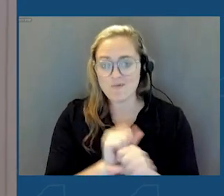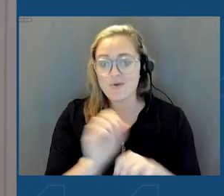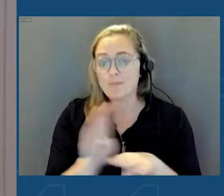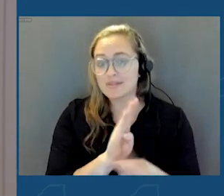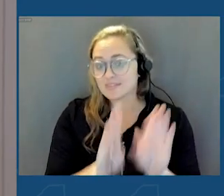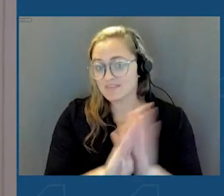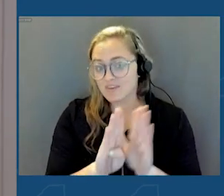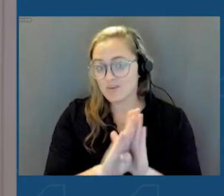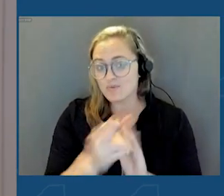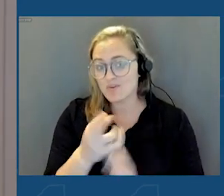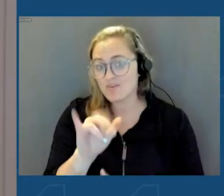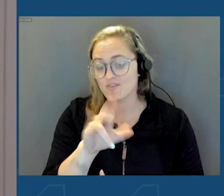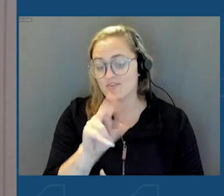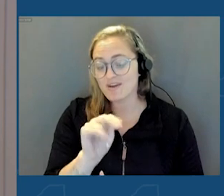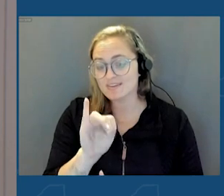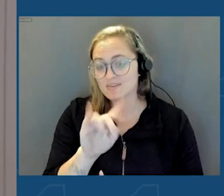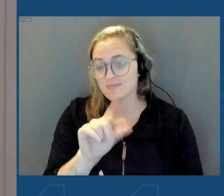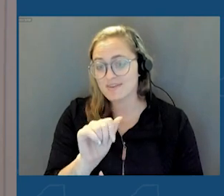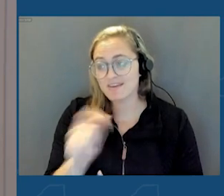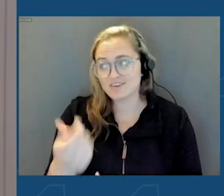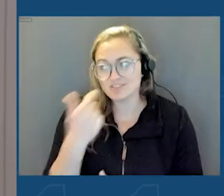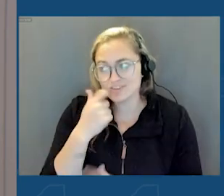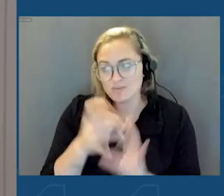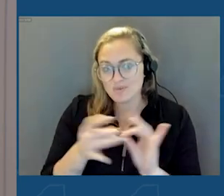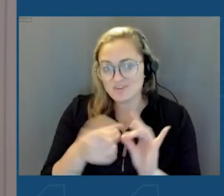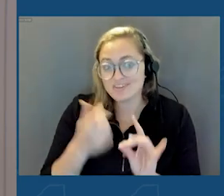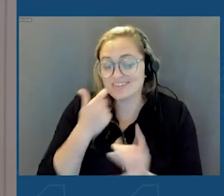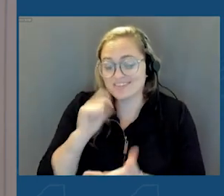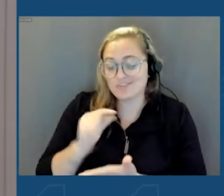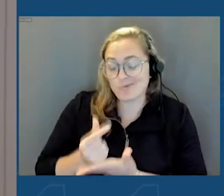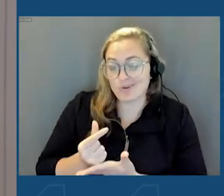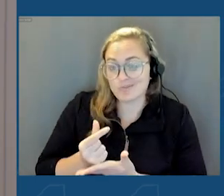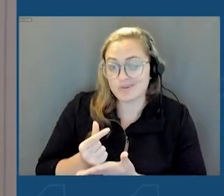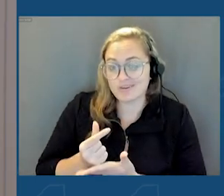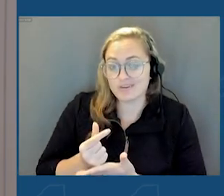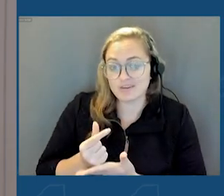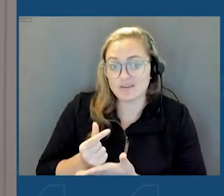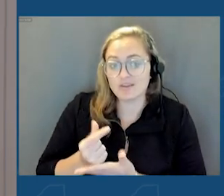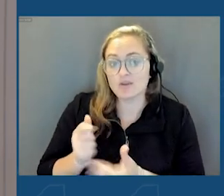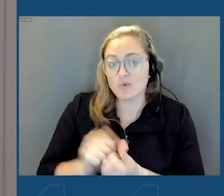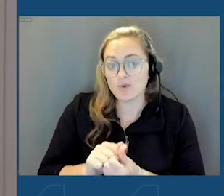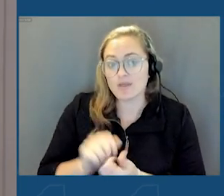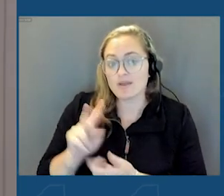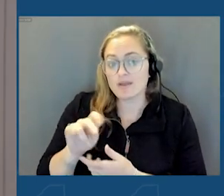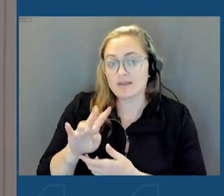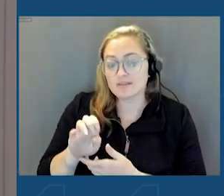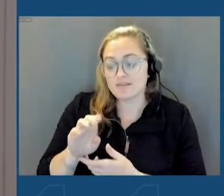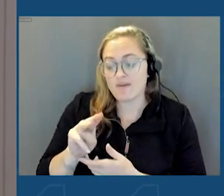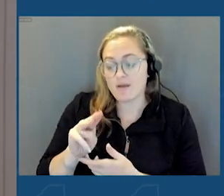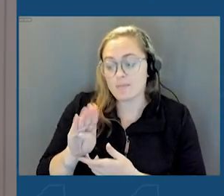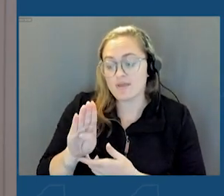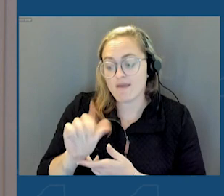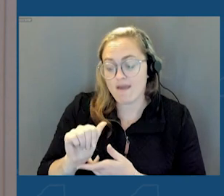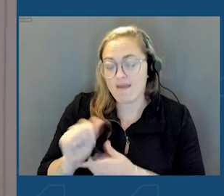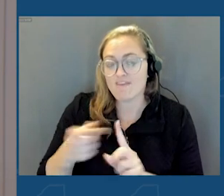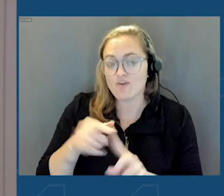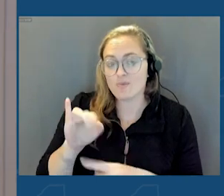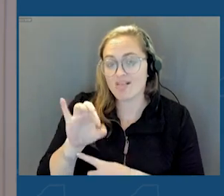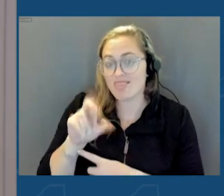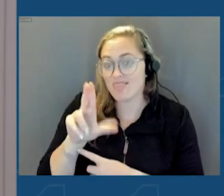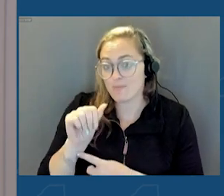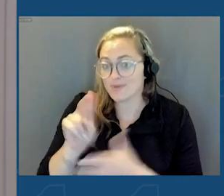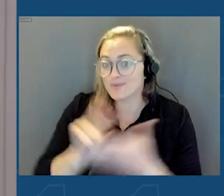Horizon Media, and as the governor just said, I just graduated with an executive MBA from Columbia University.